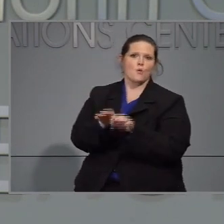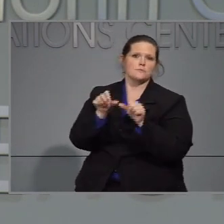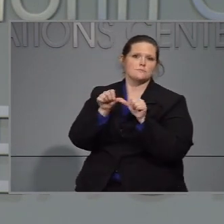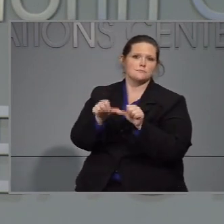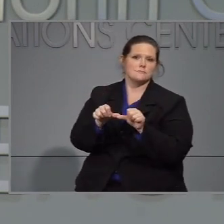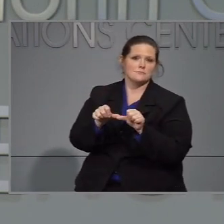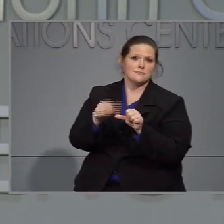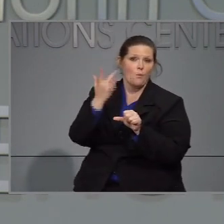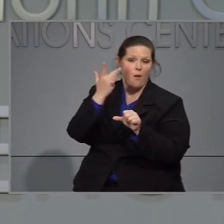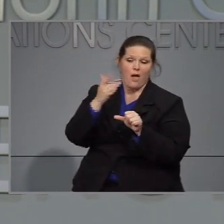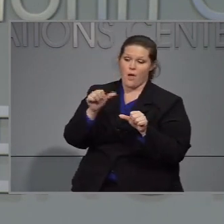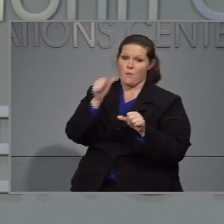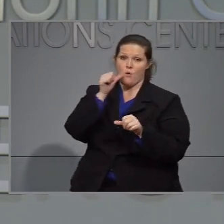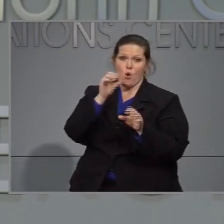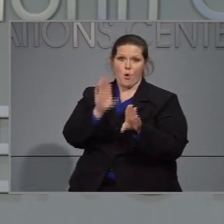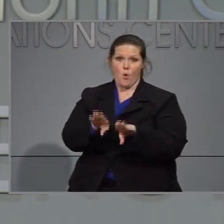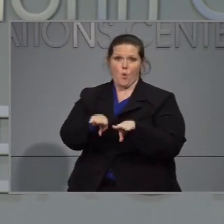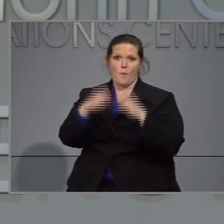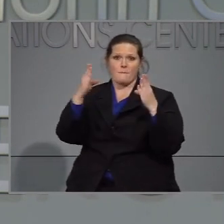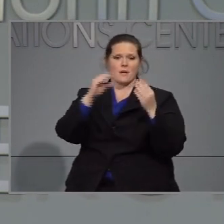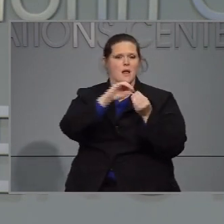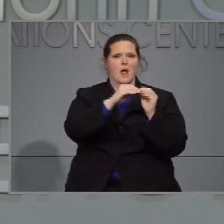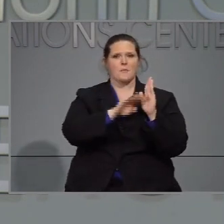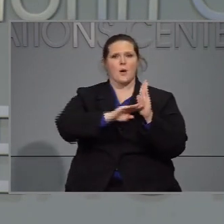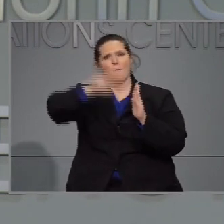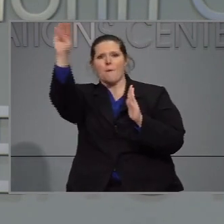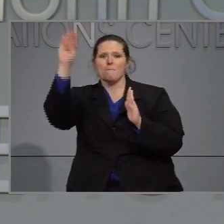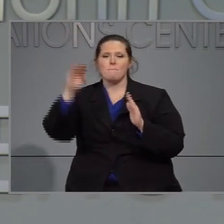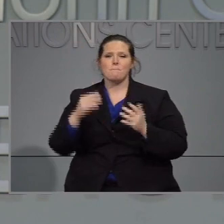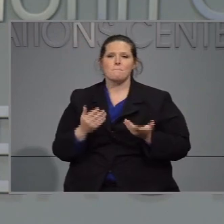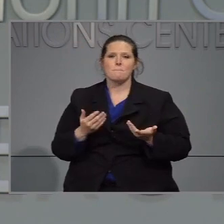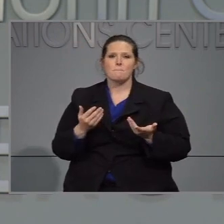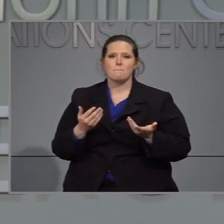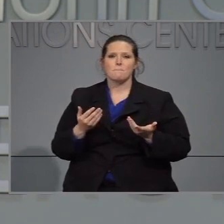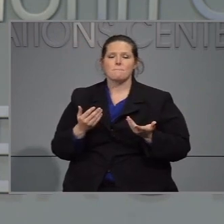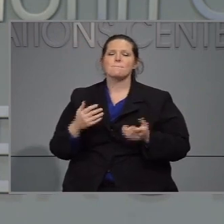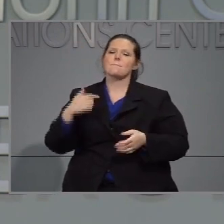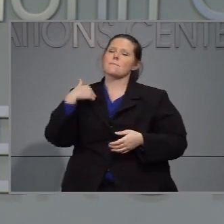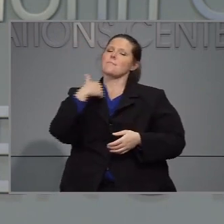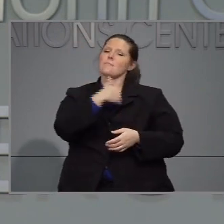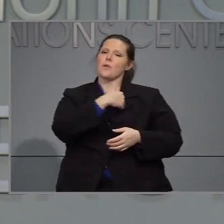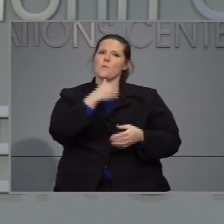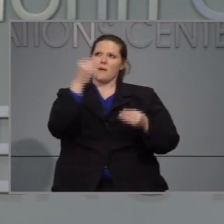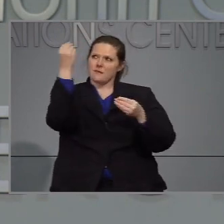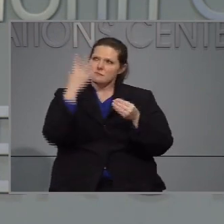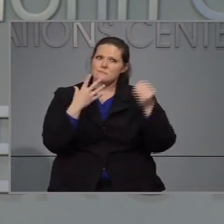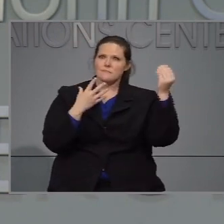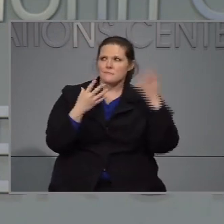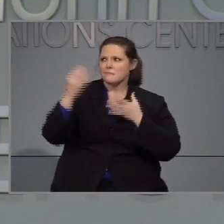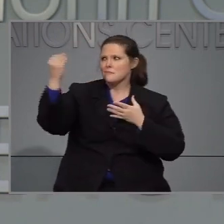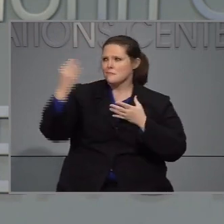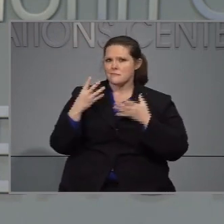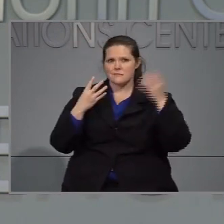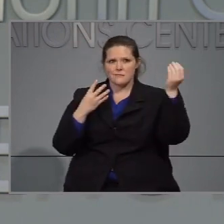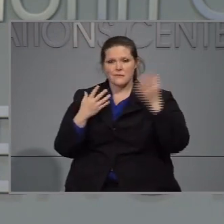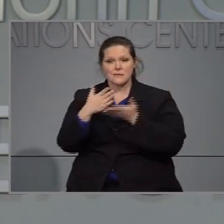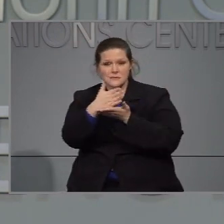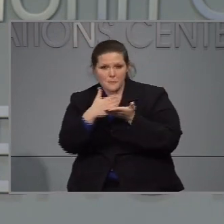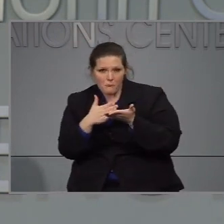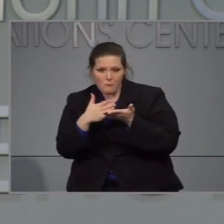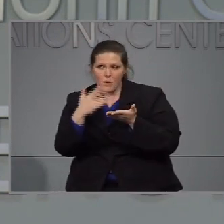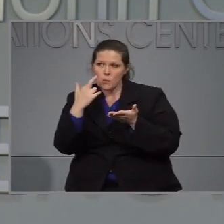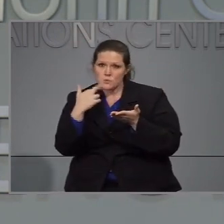spike in Texas. We're getting some reports about some restaurants